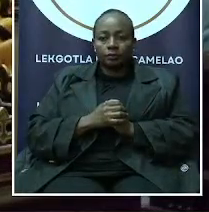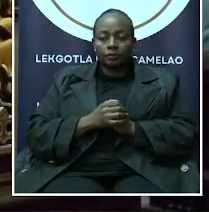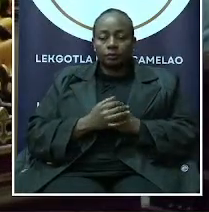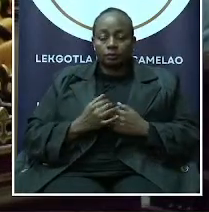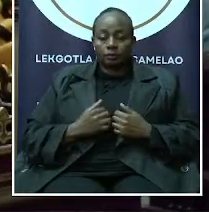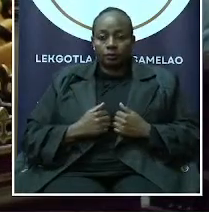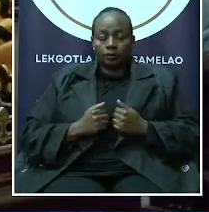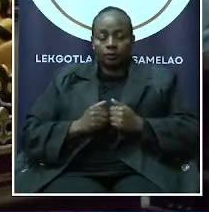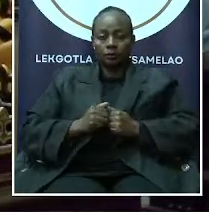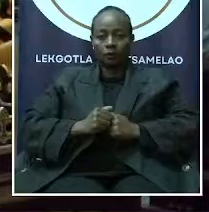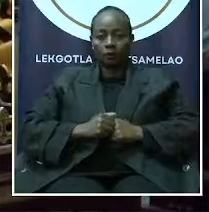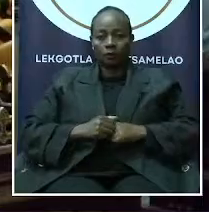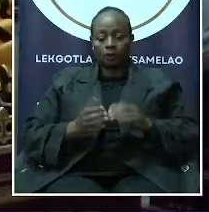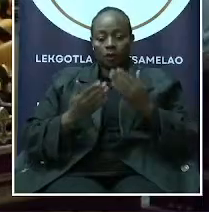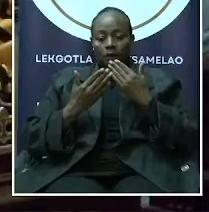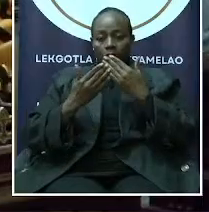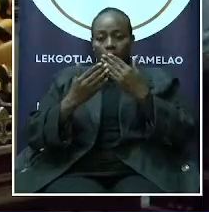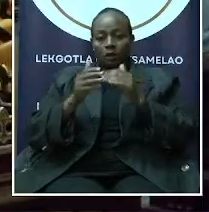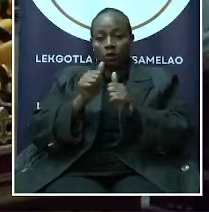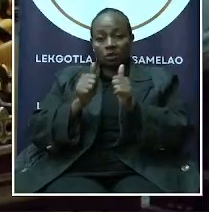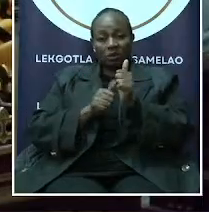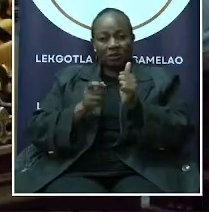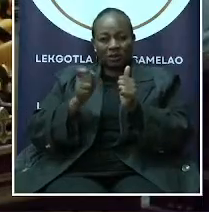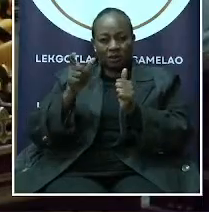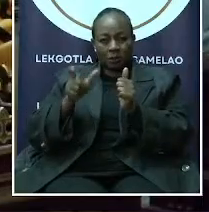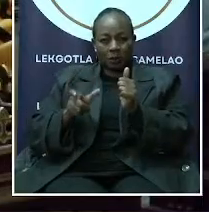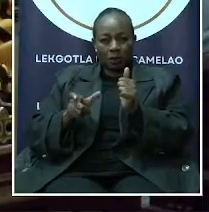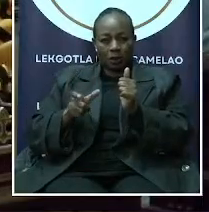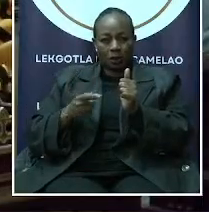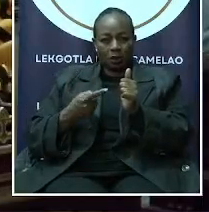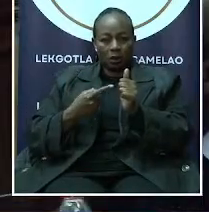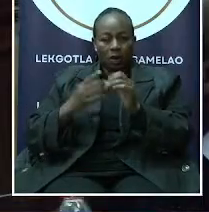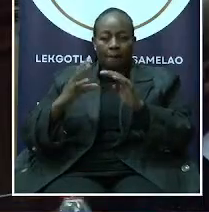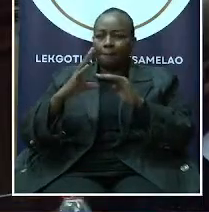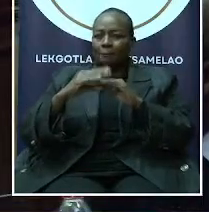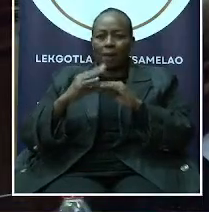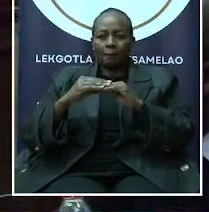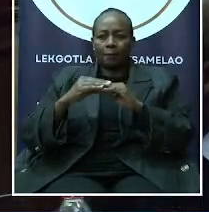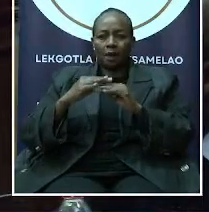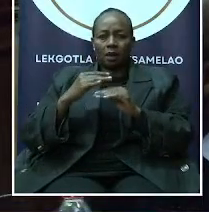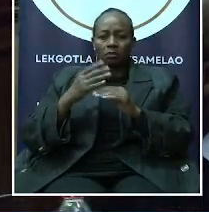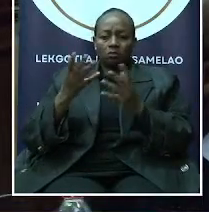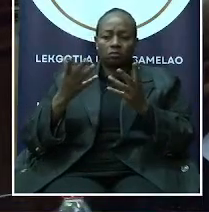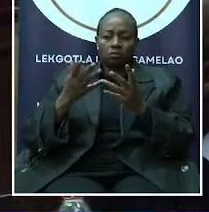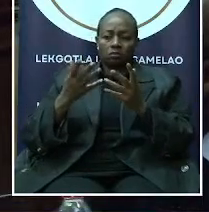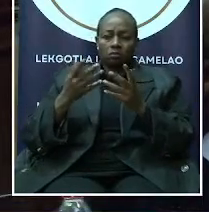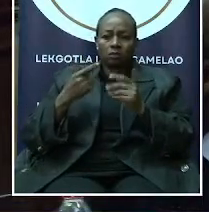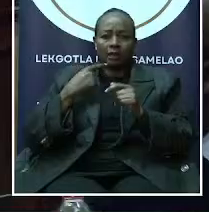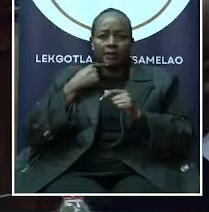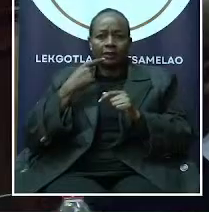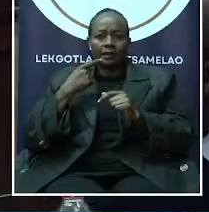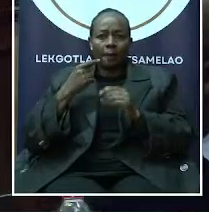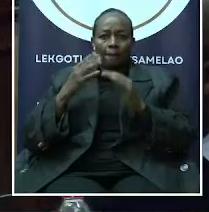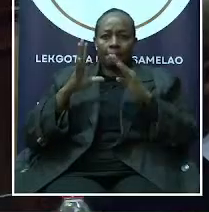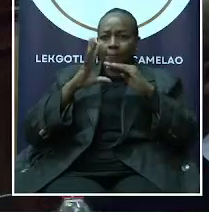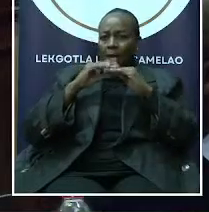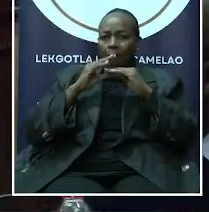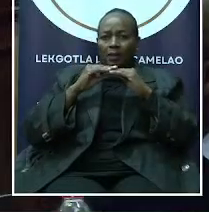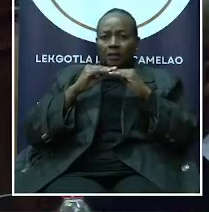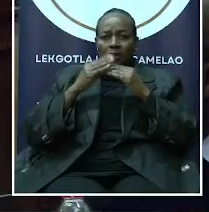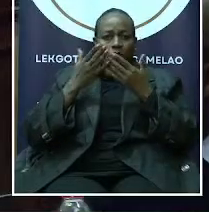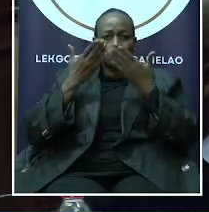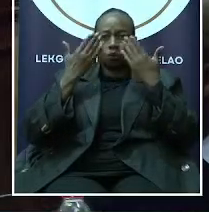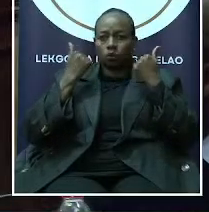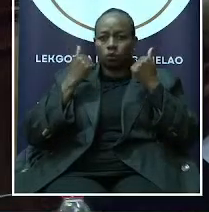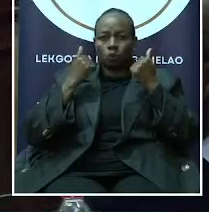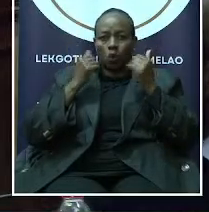Yes, Thank Honourable you, Member. Thank you, Deputy Speaker. Can the member stop insinuating that members of this House do not know the